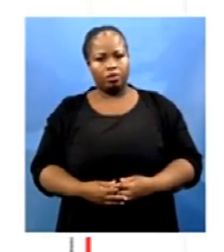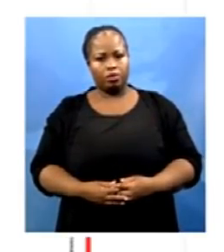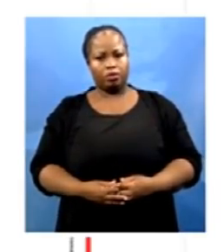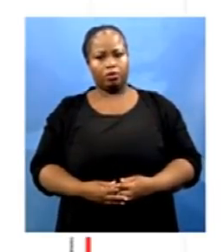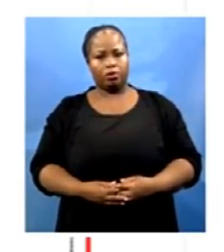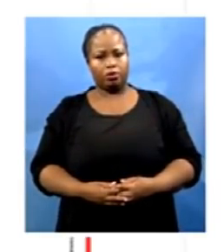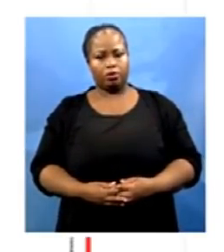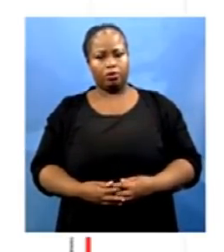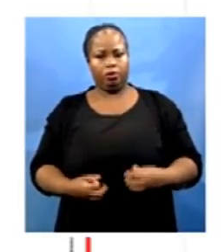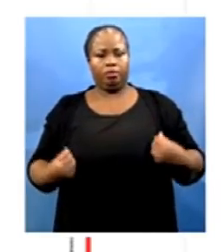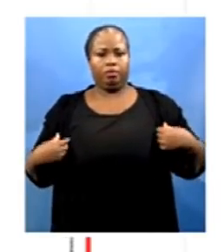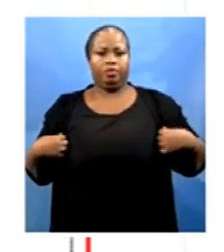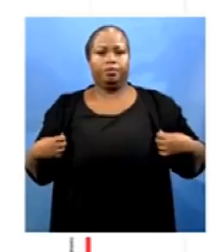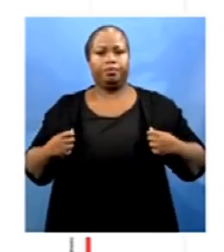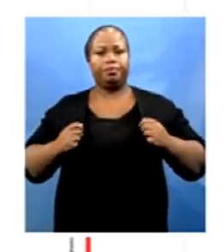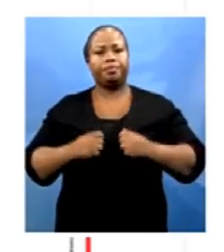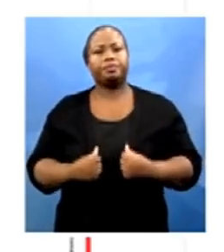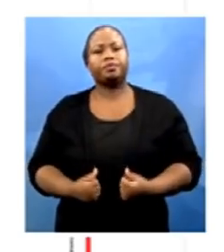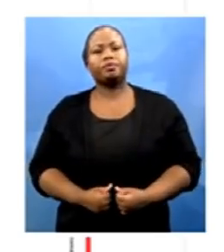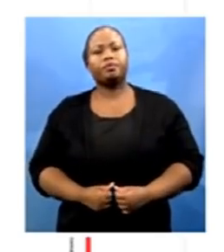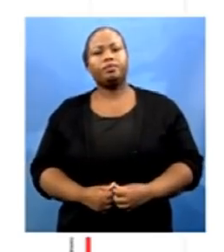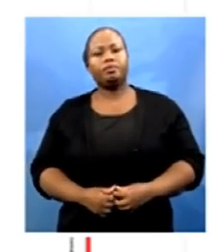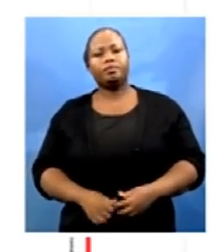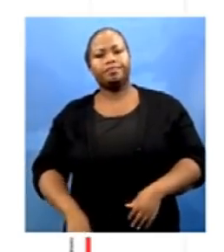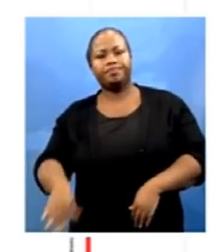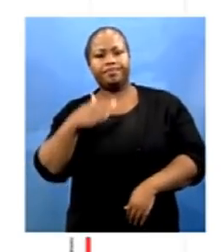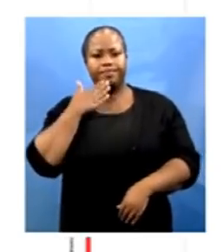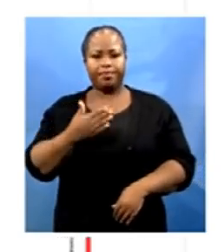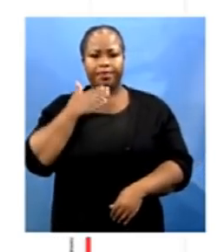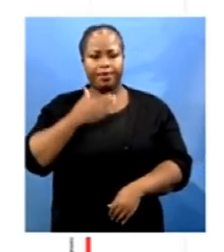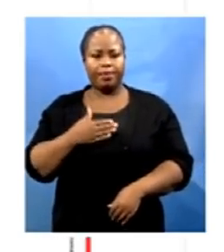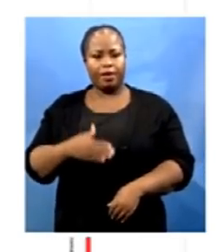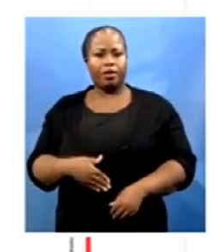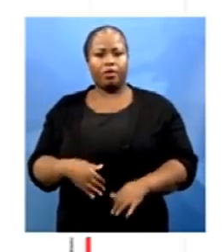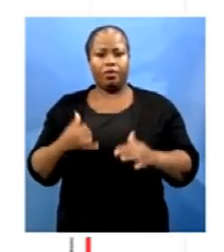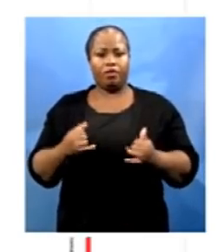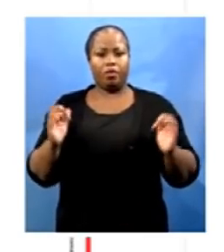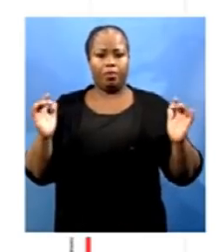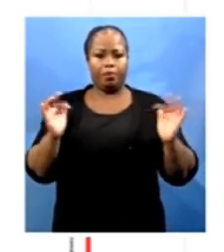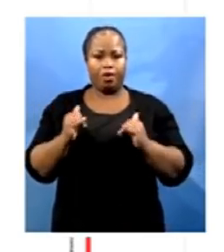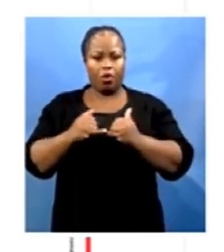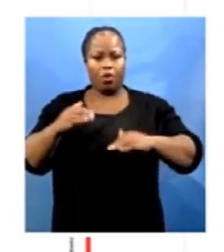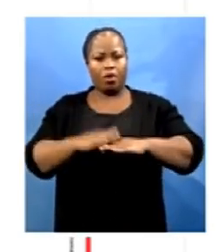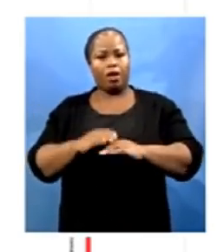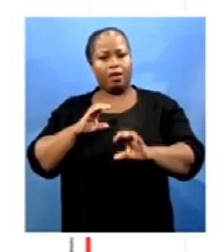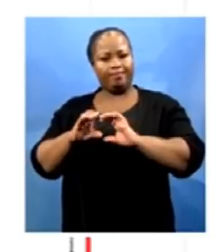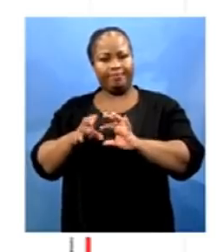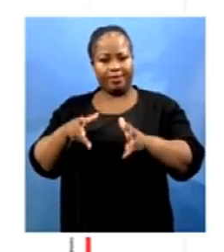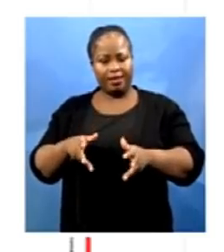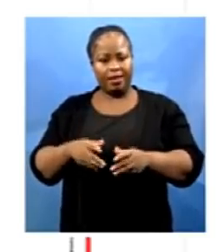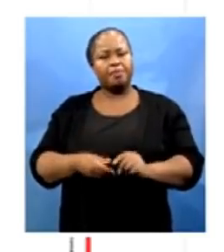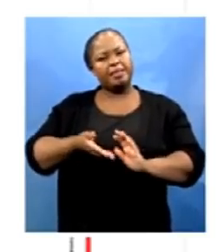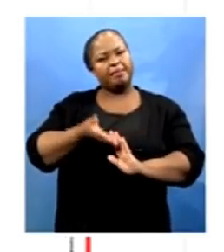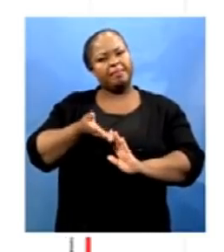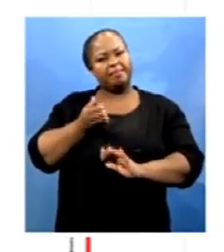thanks for attending this press conference with us. I will give you a quick update now on the work of the